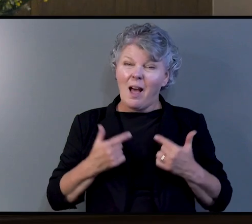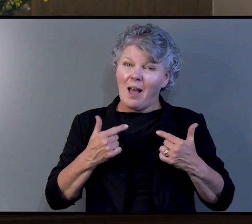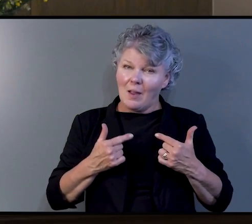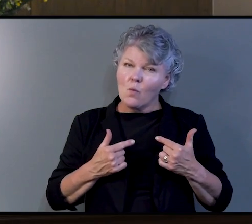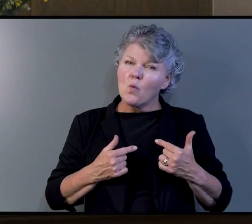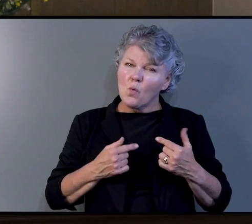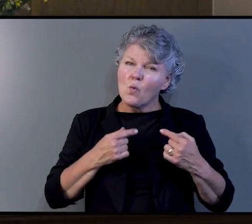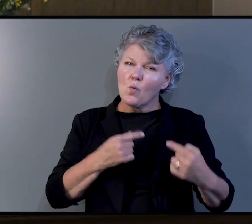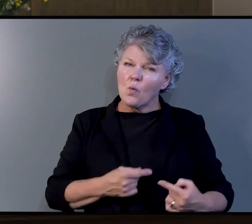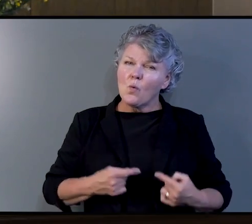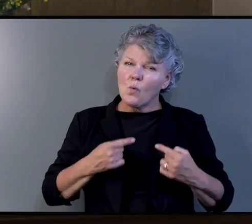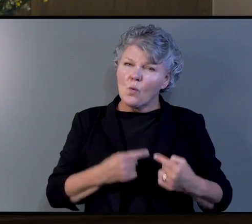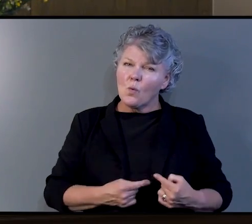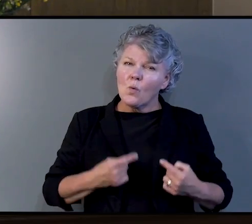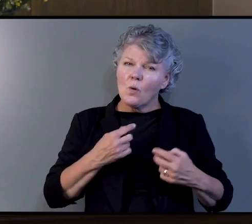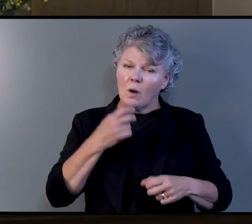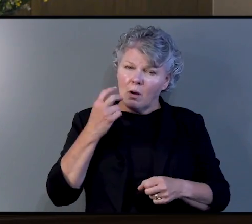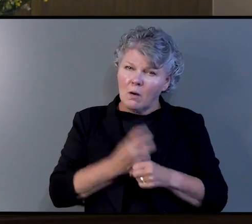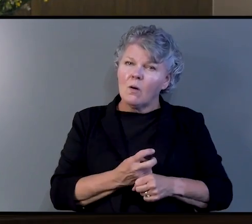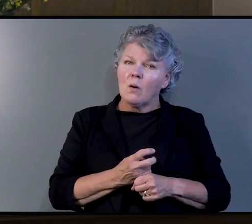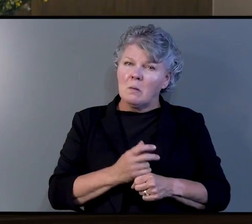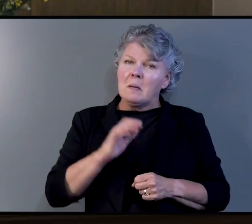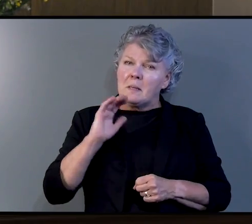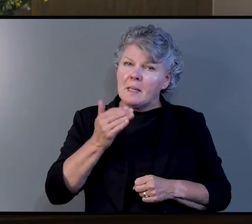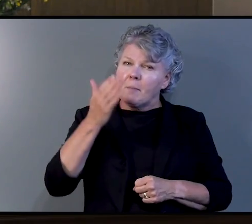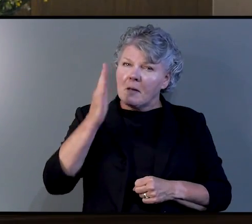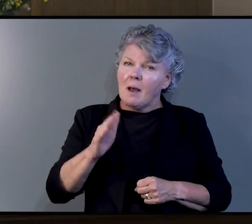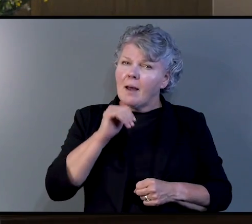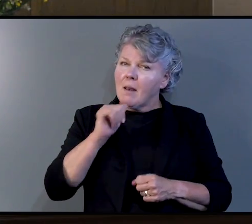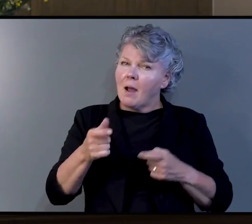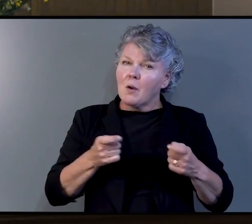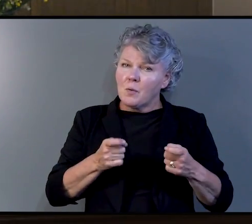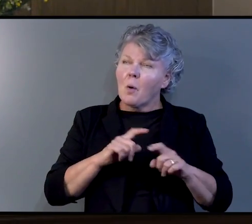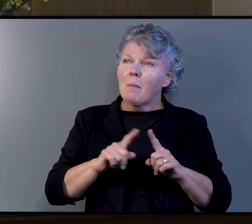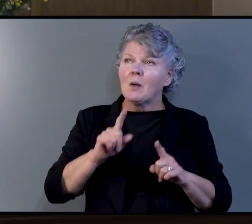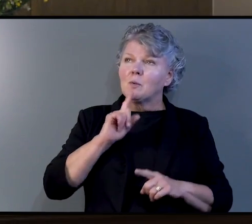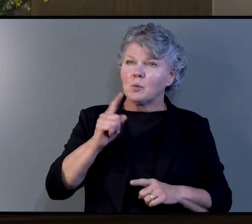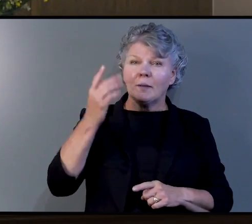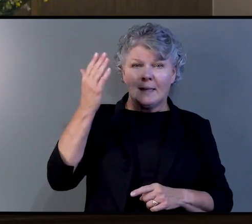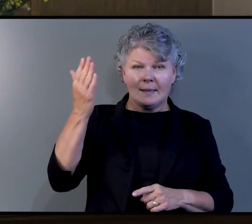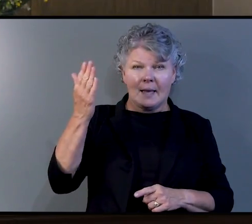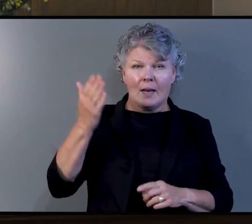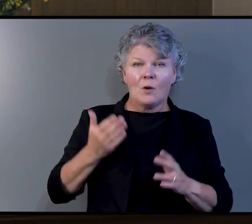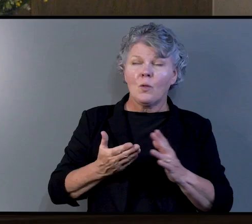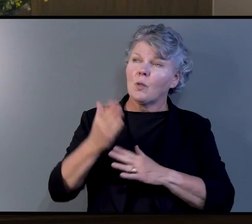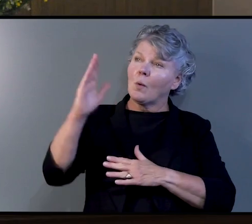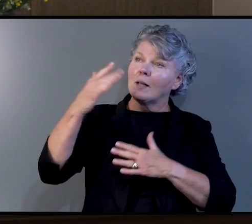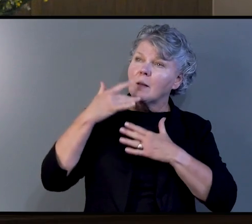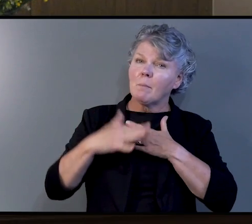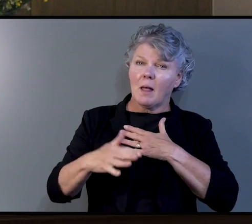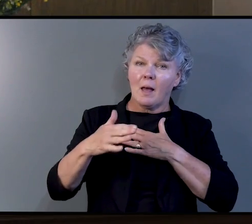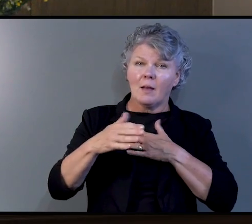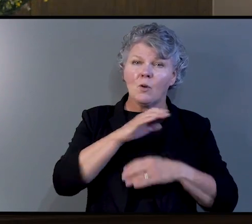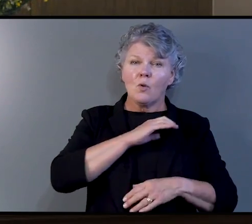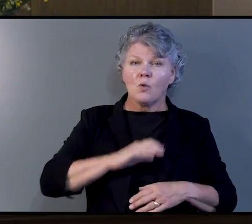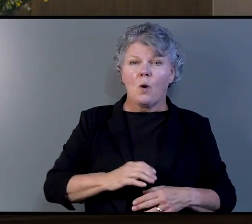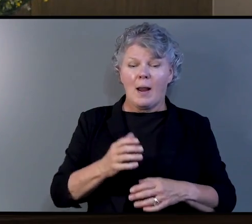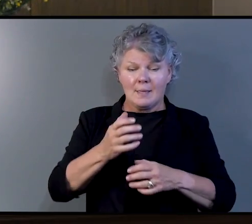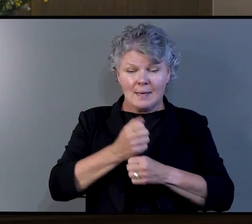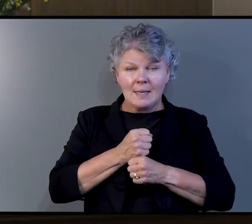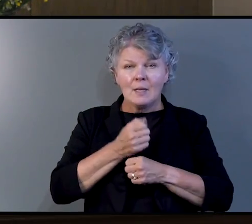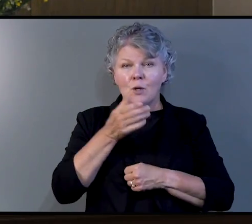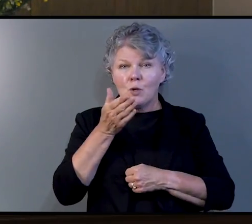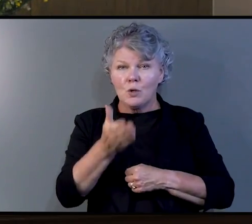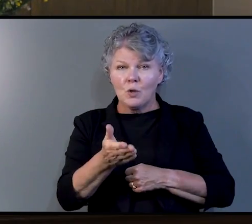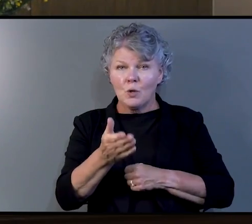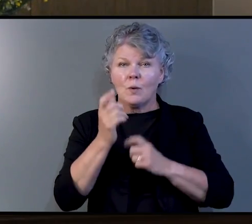control, but He is. Through His blood, Christ has claimed you and given you life never ending. By Christ's authority, you